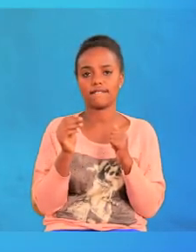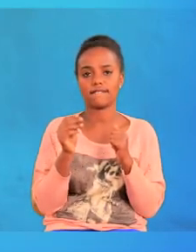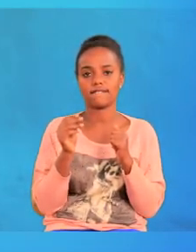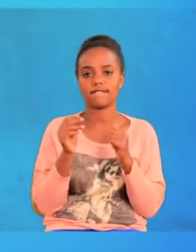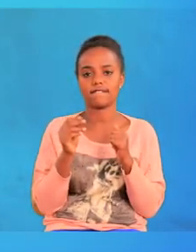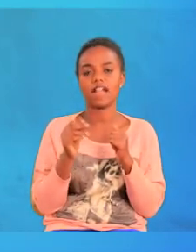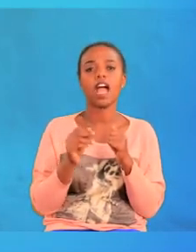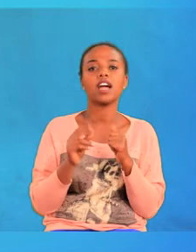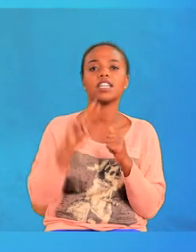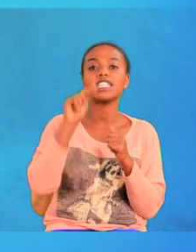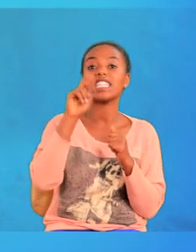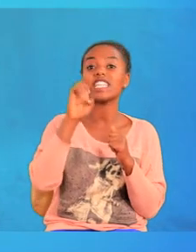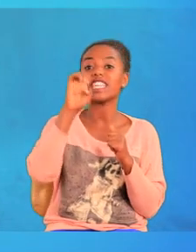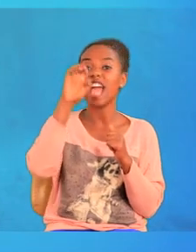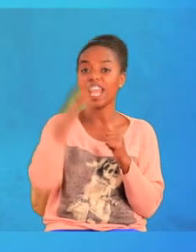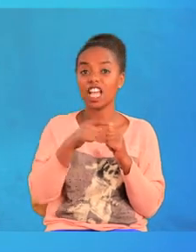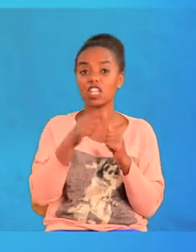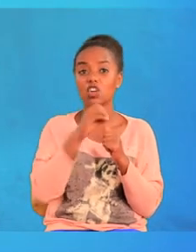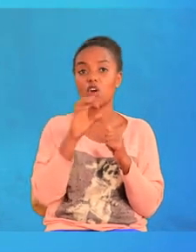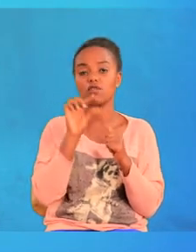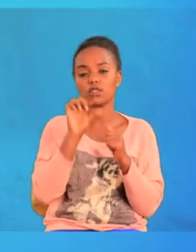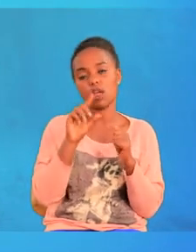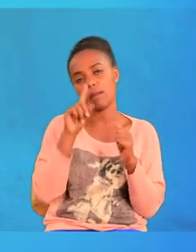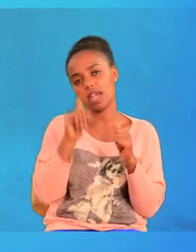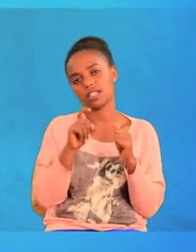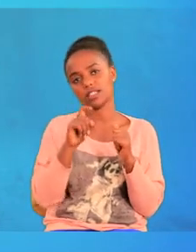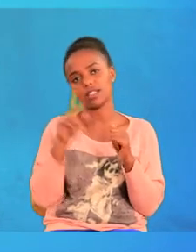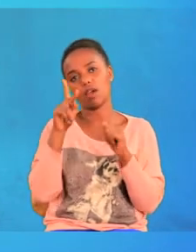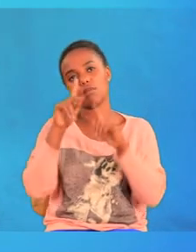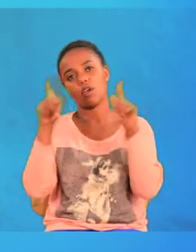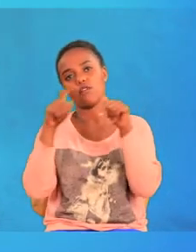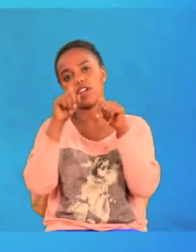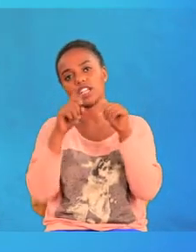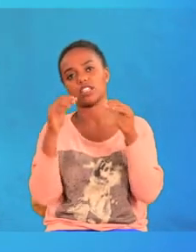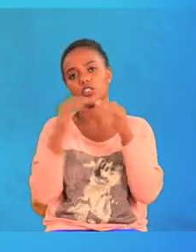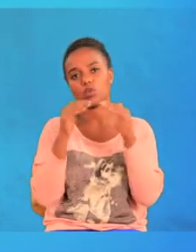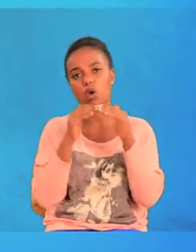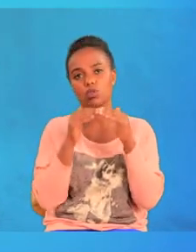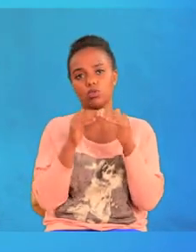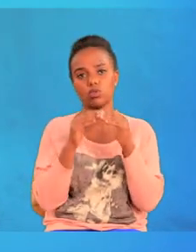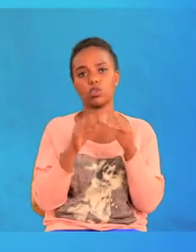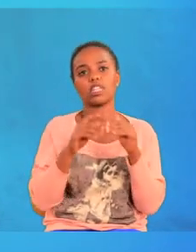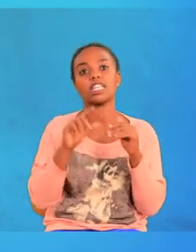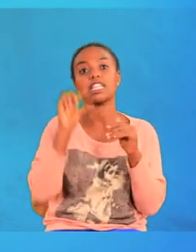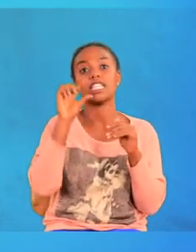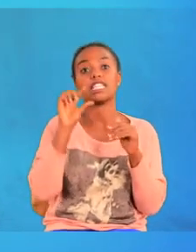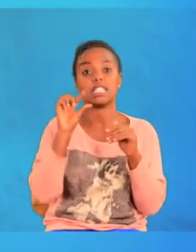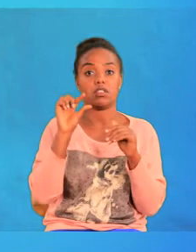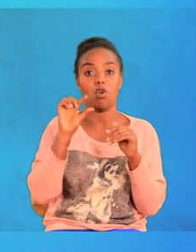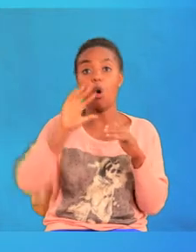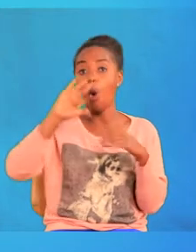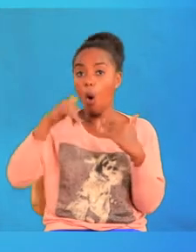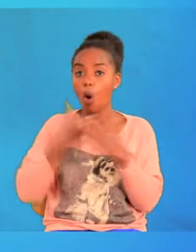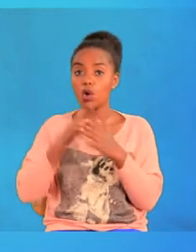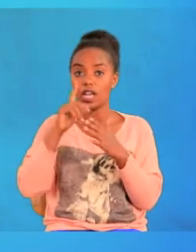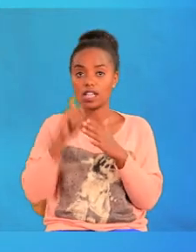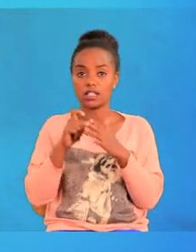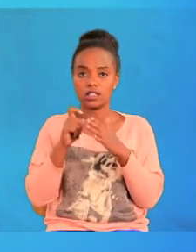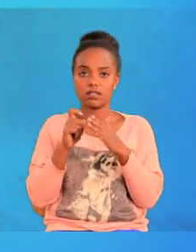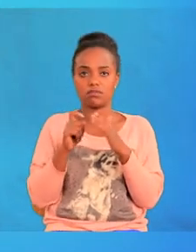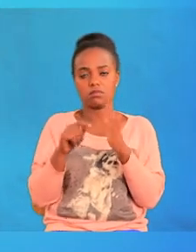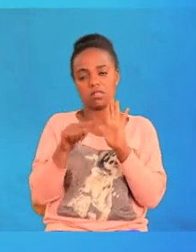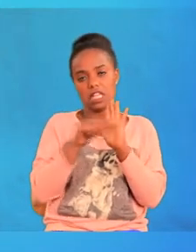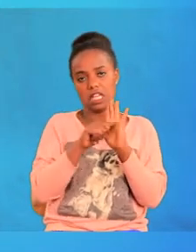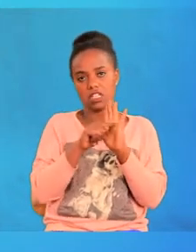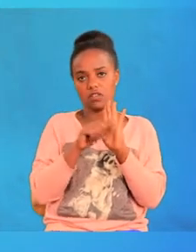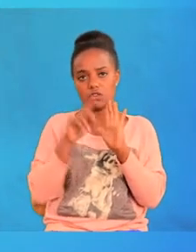the negation of for some x p of x is equal to for some x is converted for all x and negation of p of